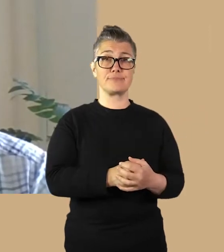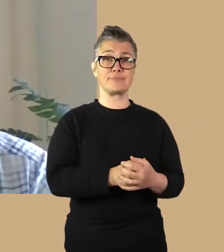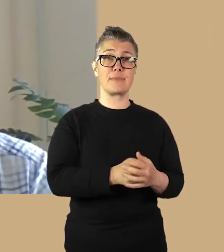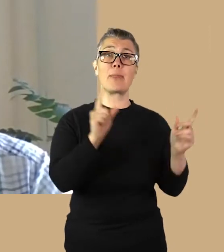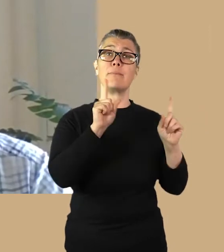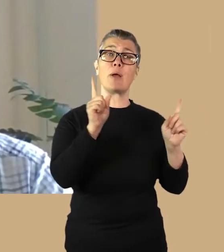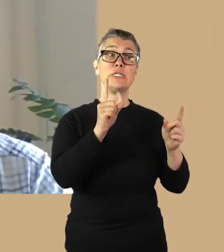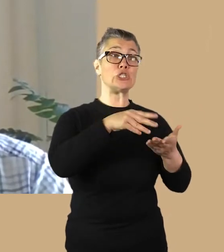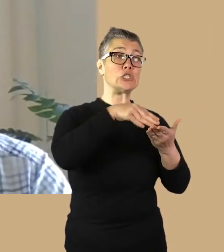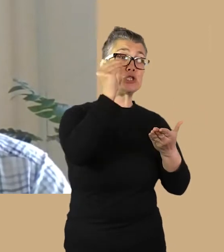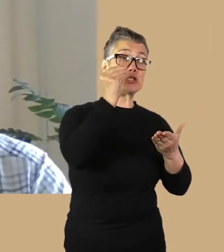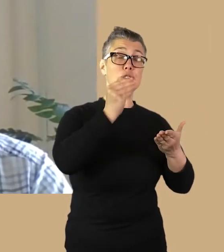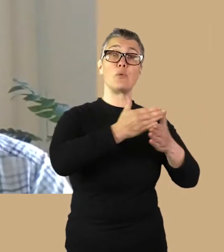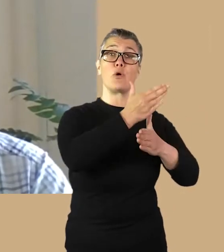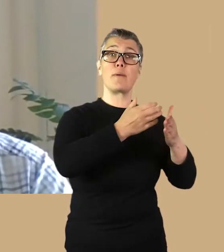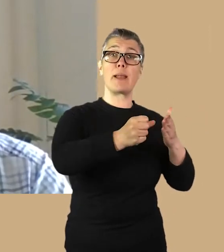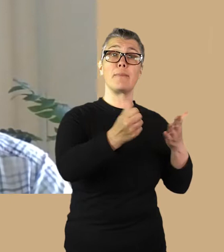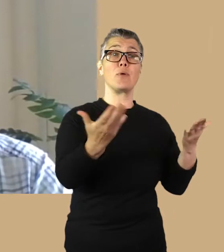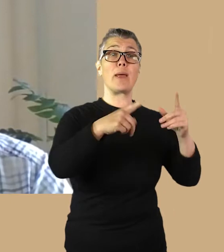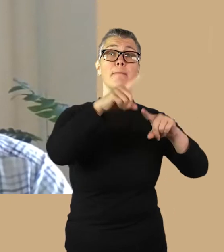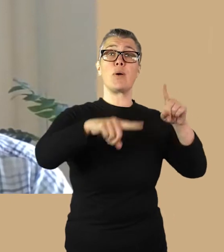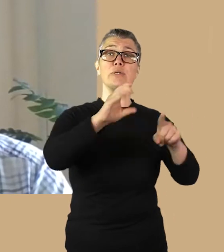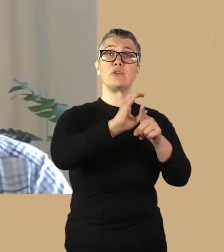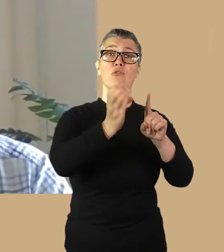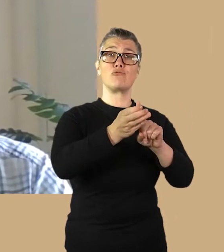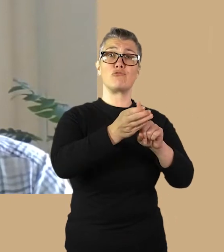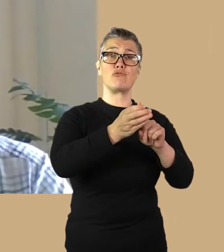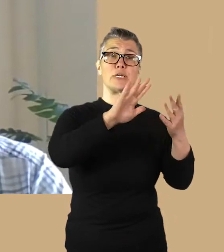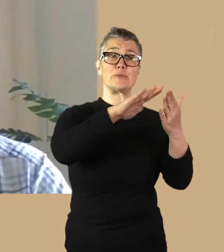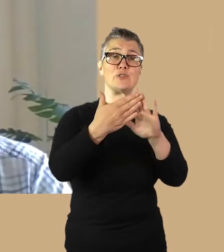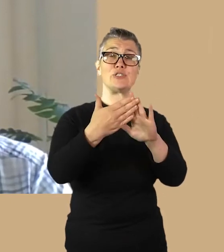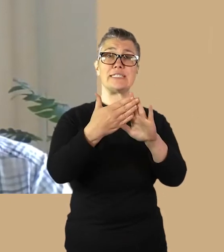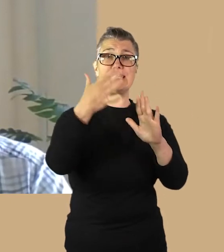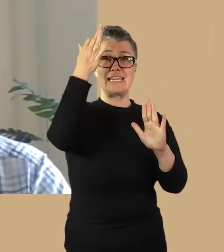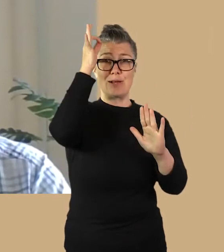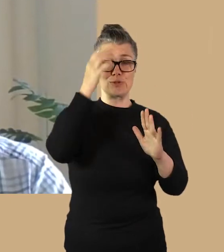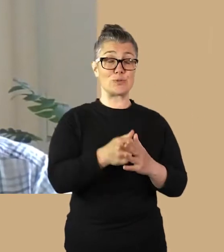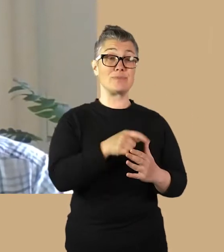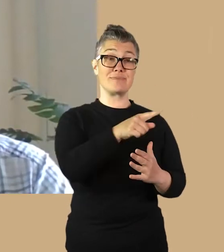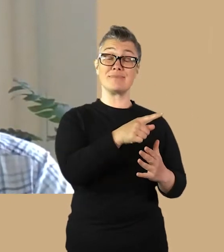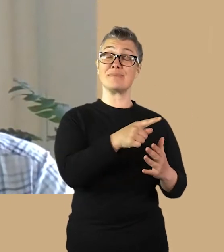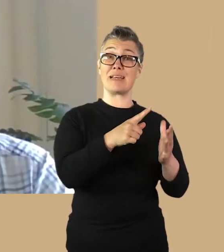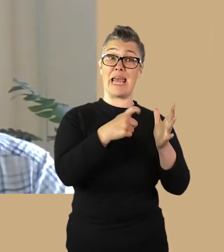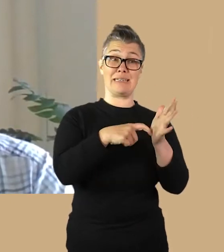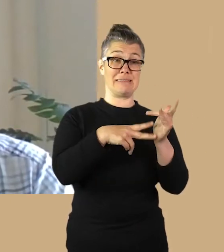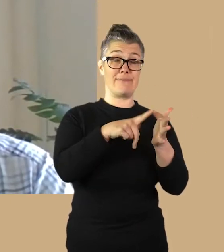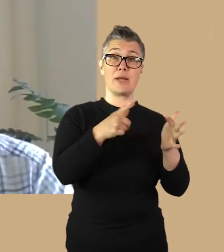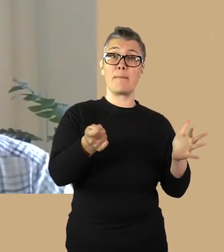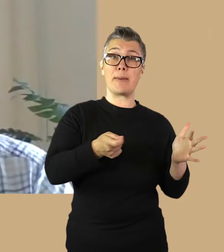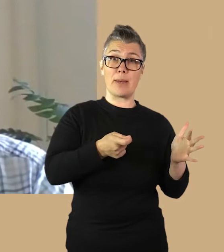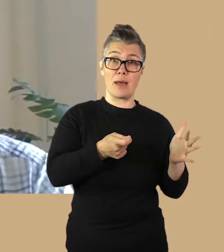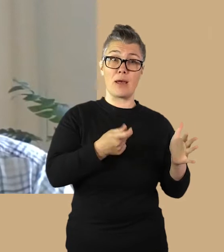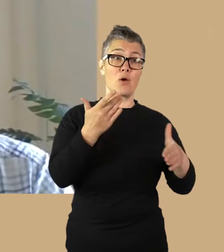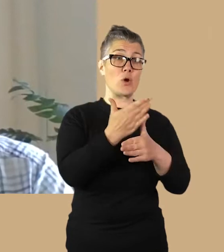disability. At present, he is doing his student placement at the Multicultural Communities Council. He is currently